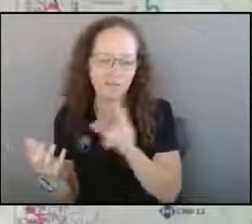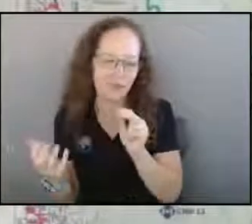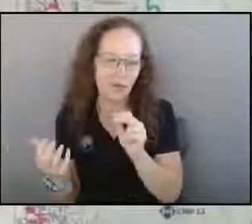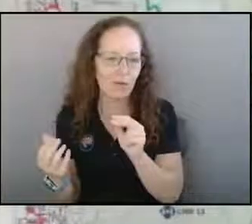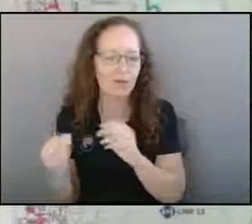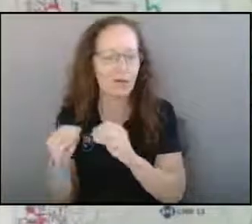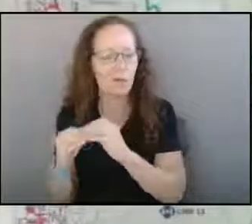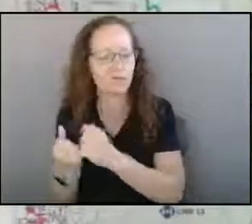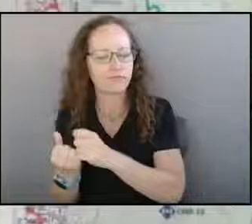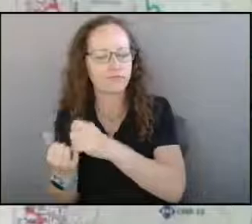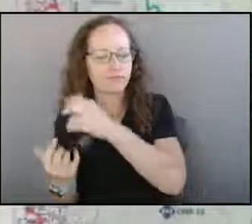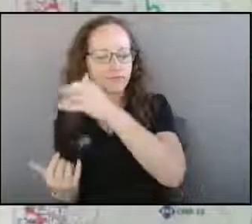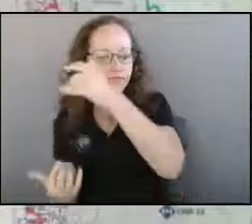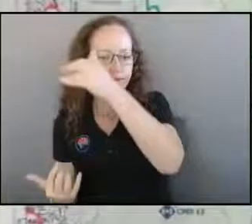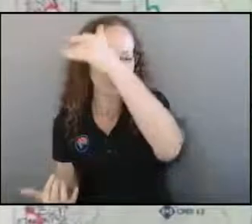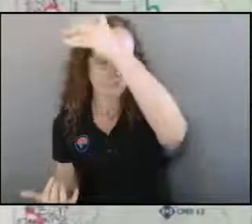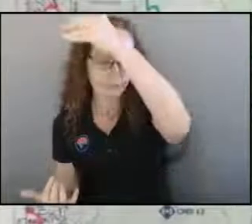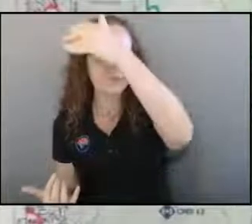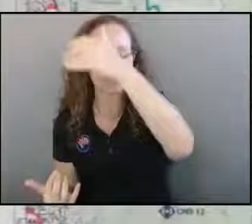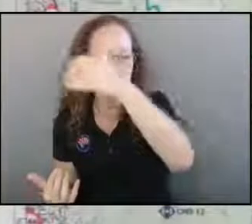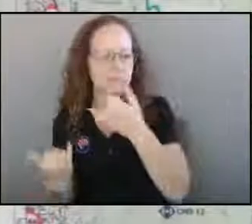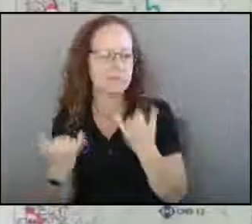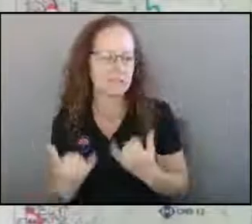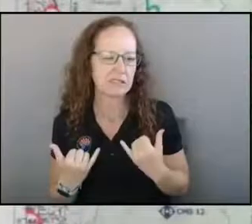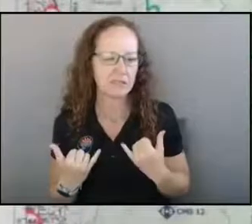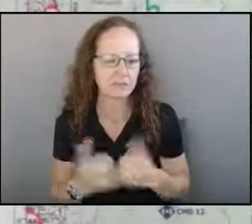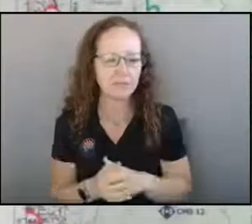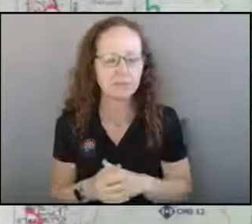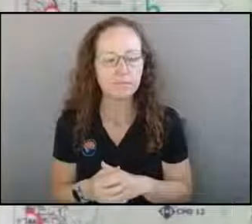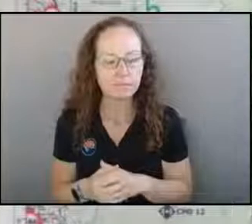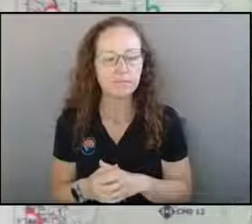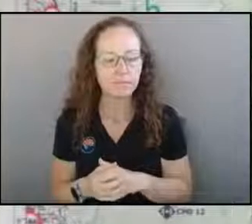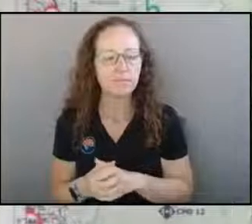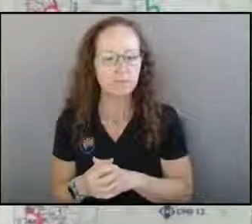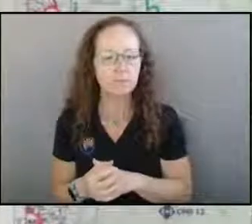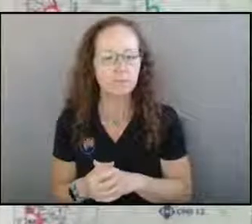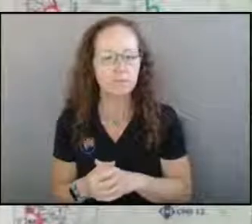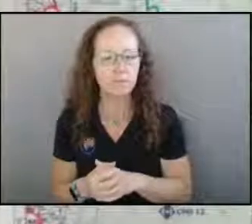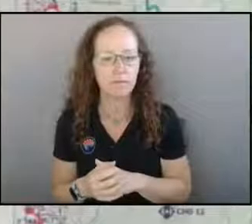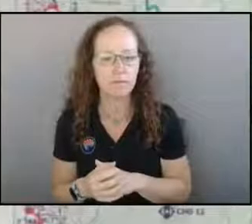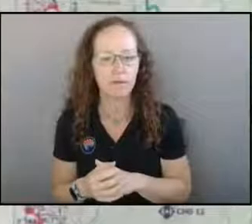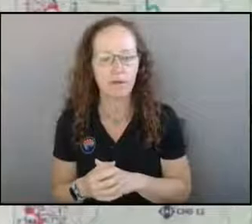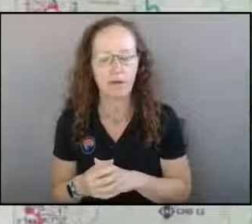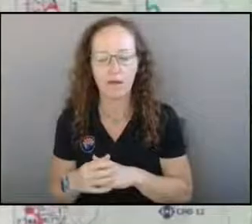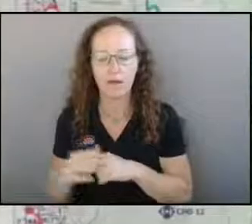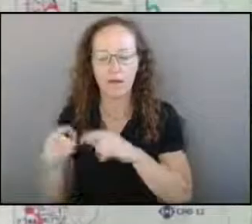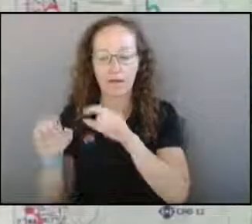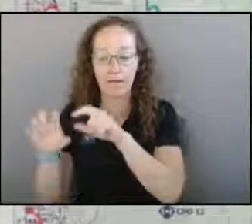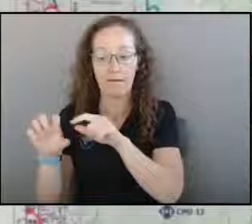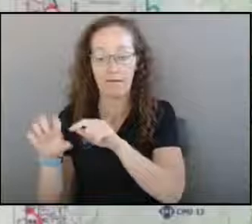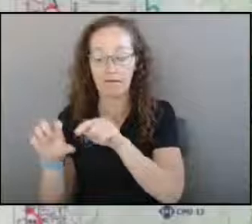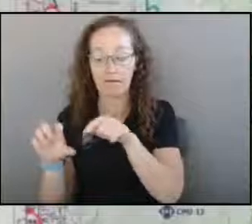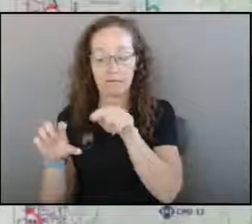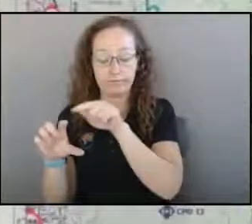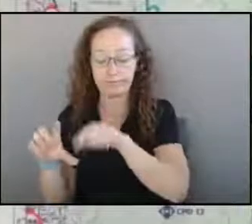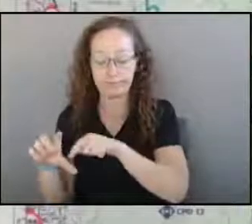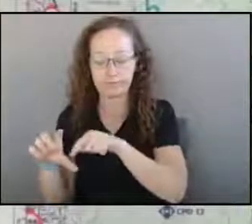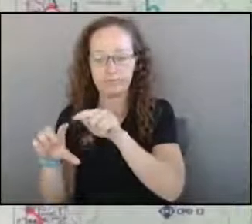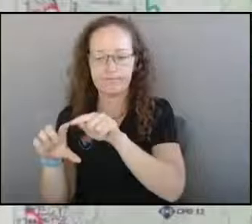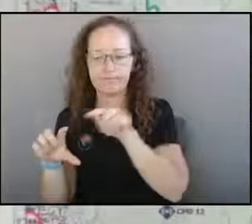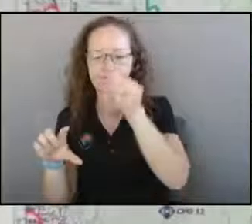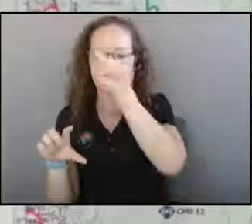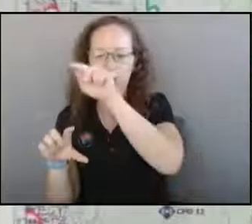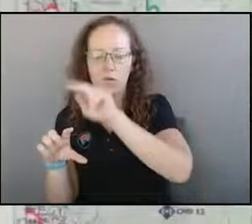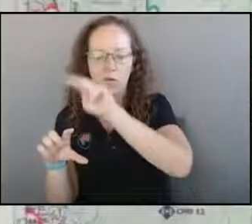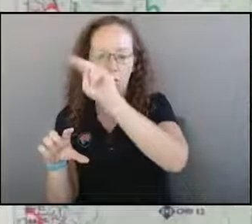south expanding itself, and then north of that there was some similar activity into our